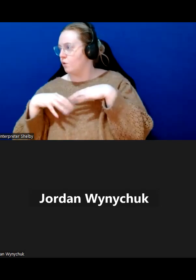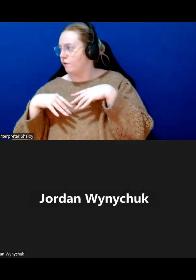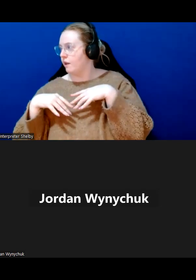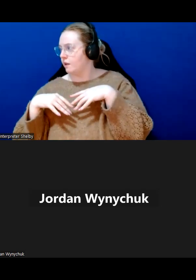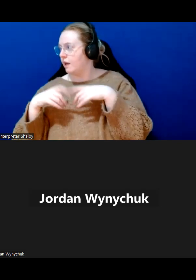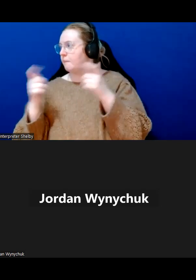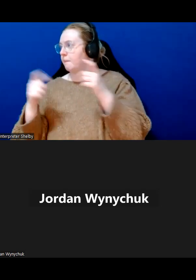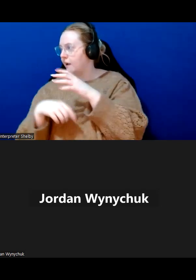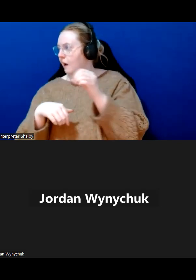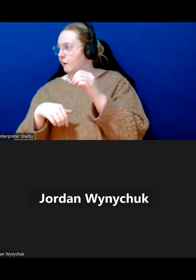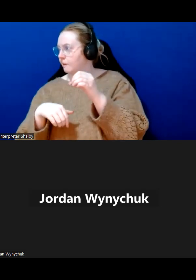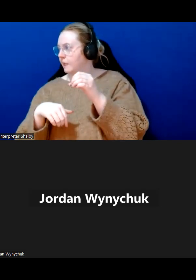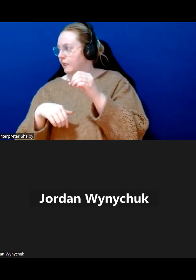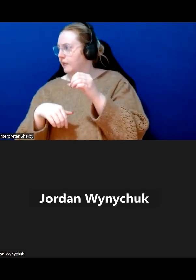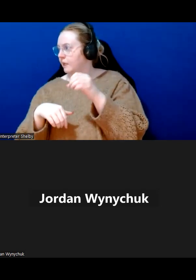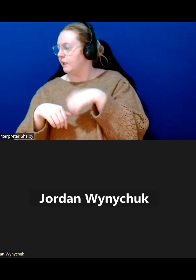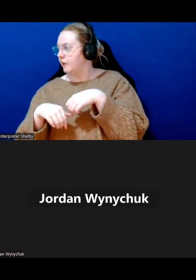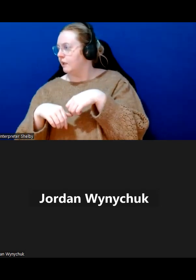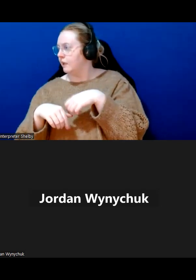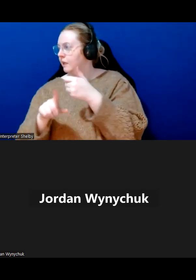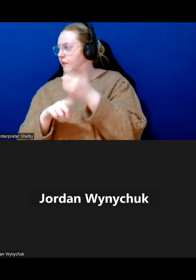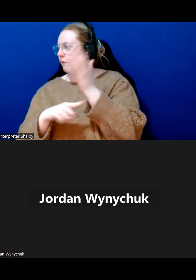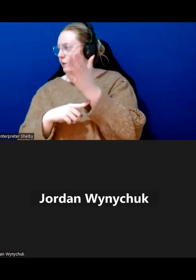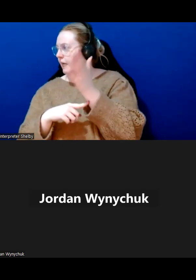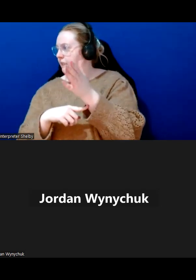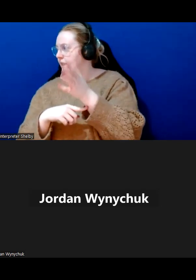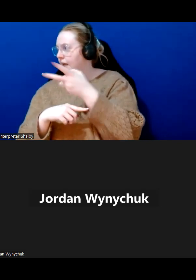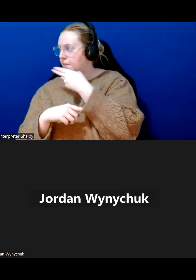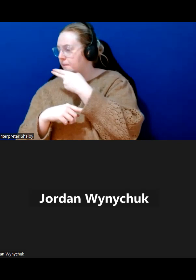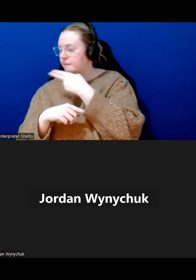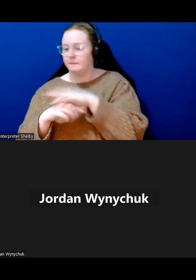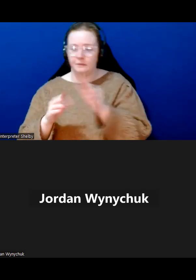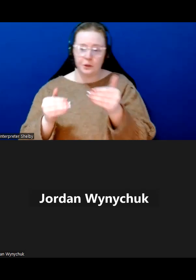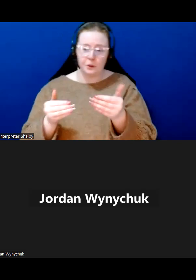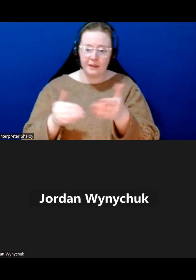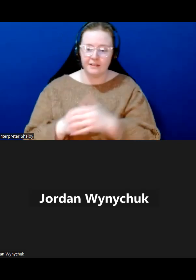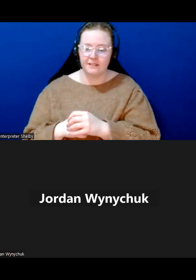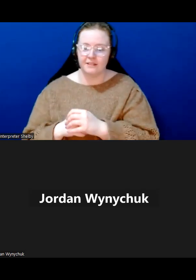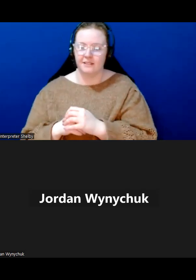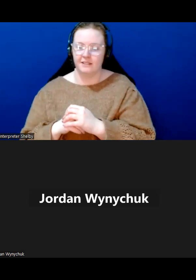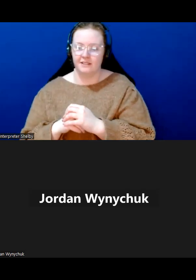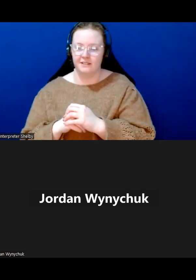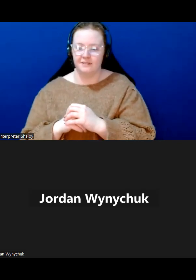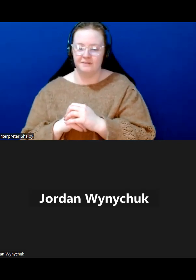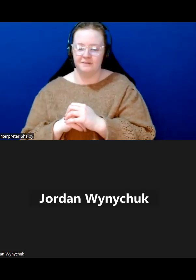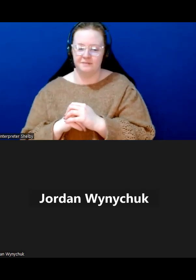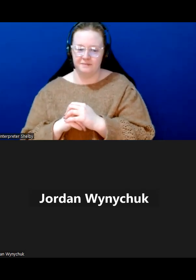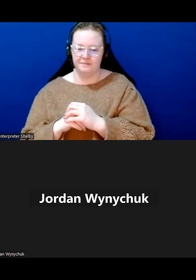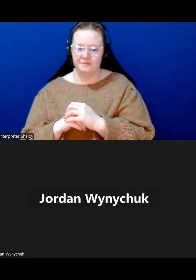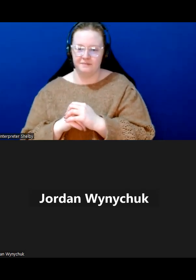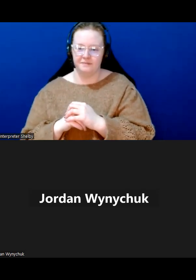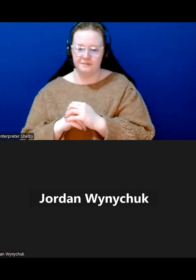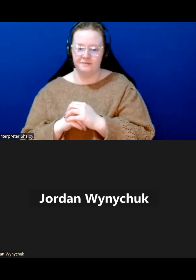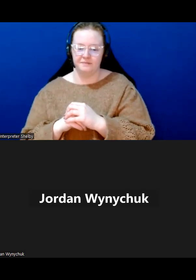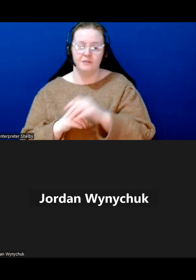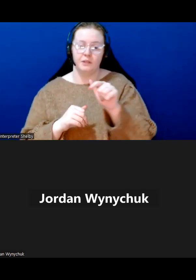big company Oh. that's Go ahead. Oh, so with these here, the deep